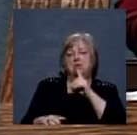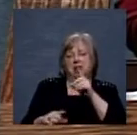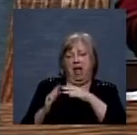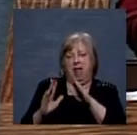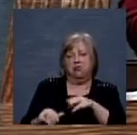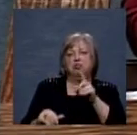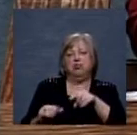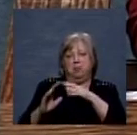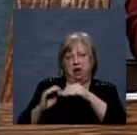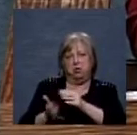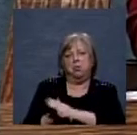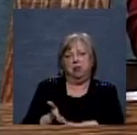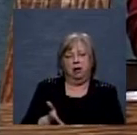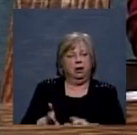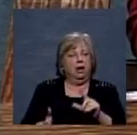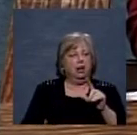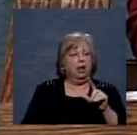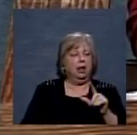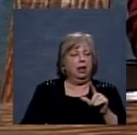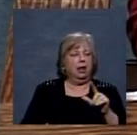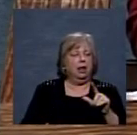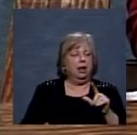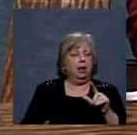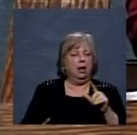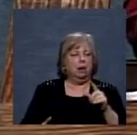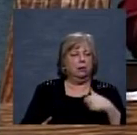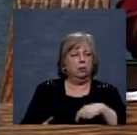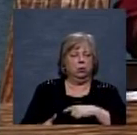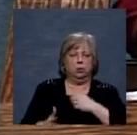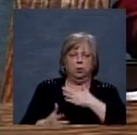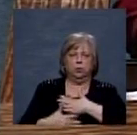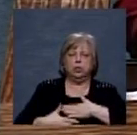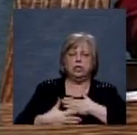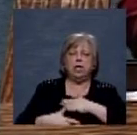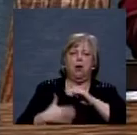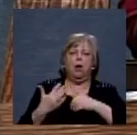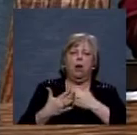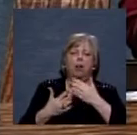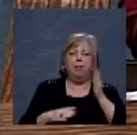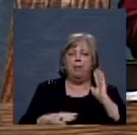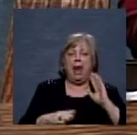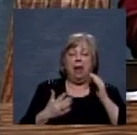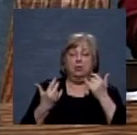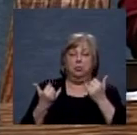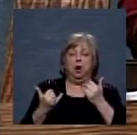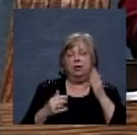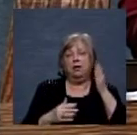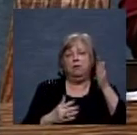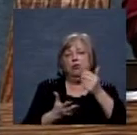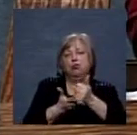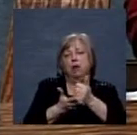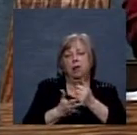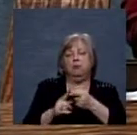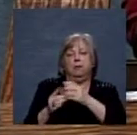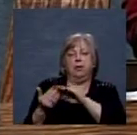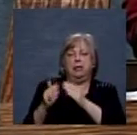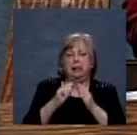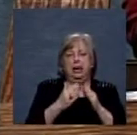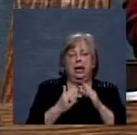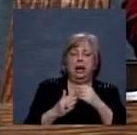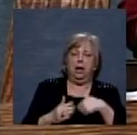down. LNA appreciates all the past, present, and future help from the city, and we hope we can continue to change the image of